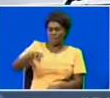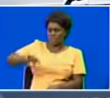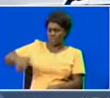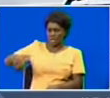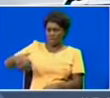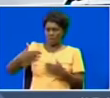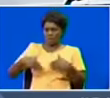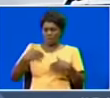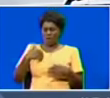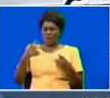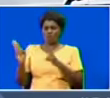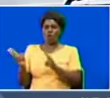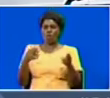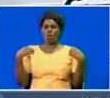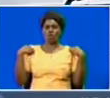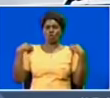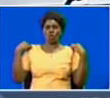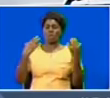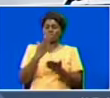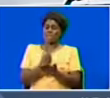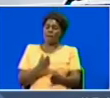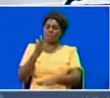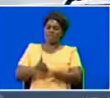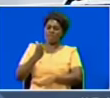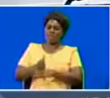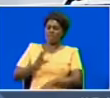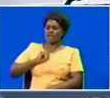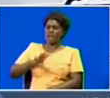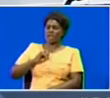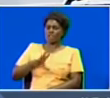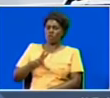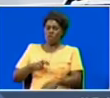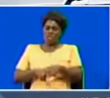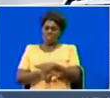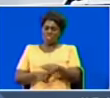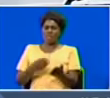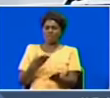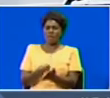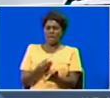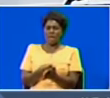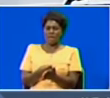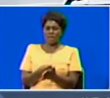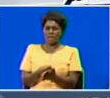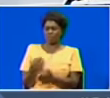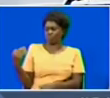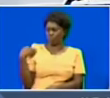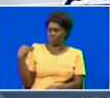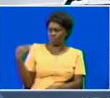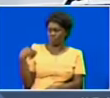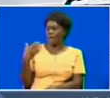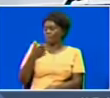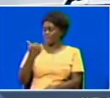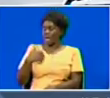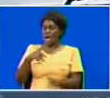people wearing civilian clothes arresting people. Mm-hmm. Some of them are even fake kanjos. Mm-hmm. They extort from informal traders, they stab them and harass them. Mm-hmm. So there needs to be a